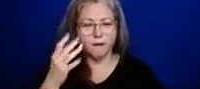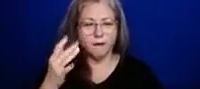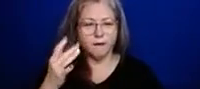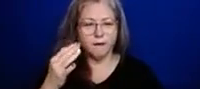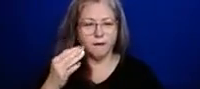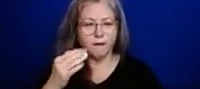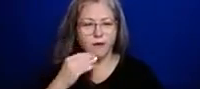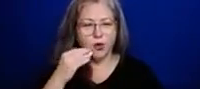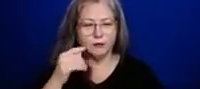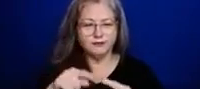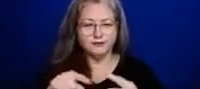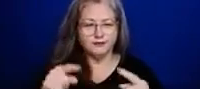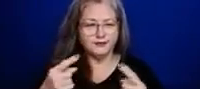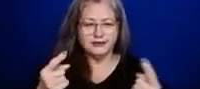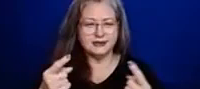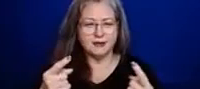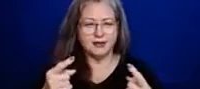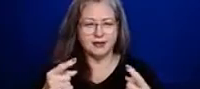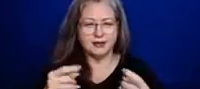home